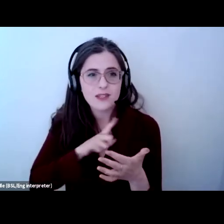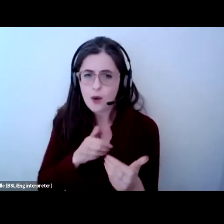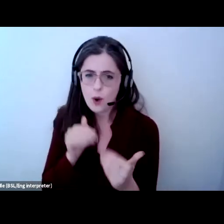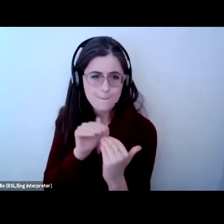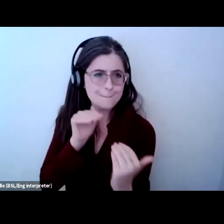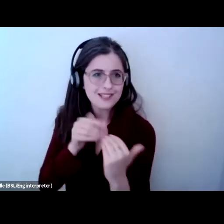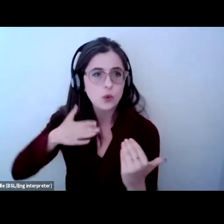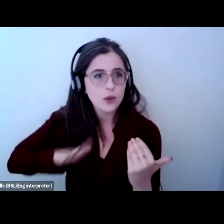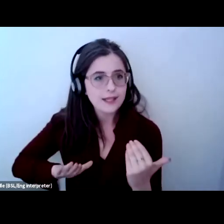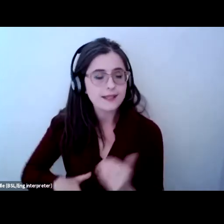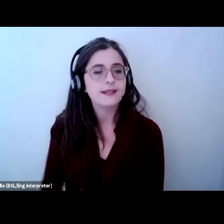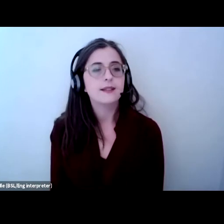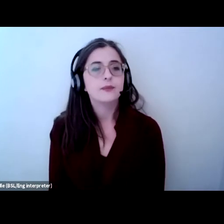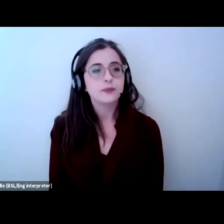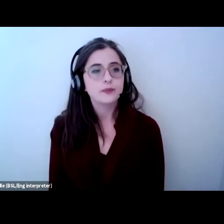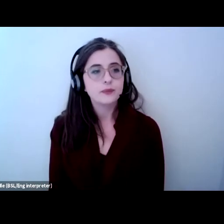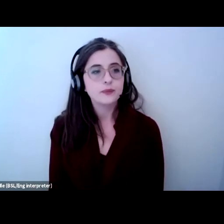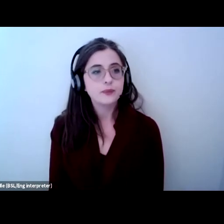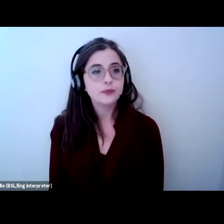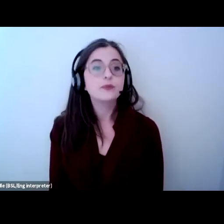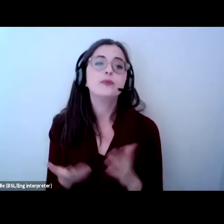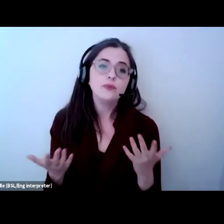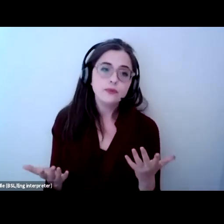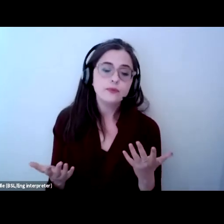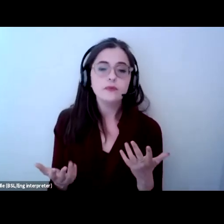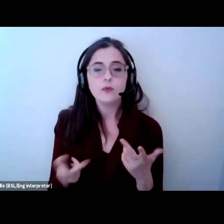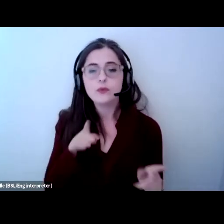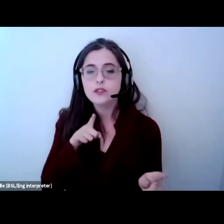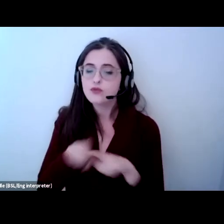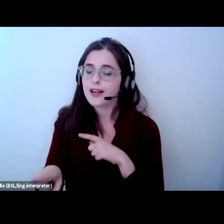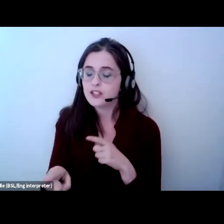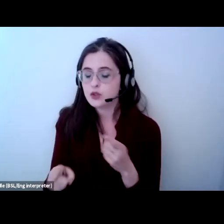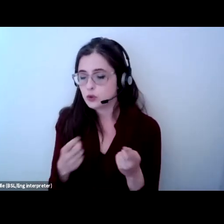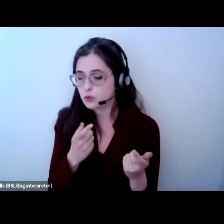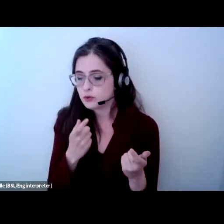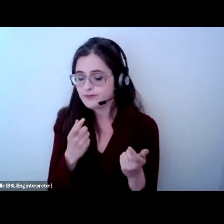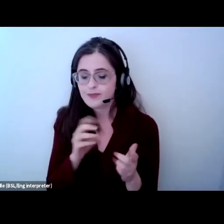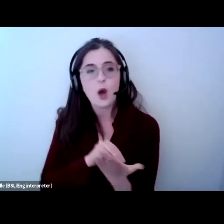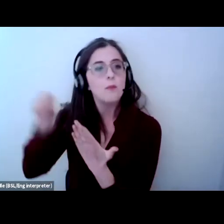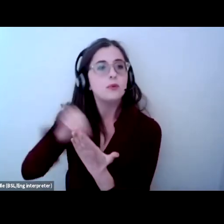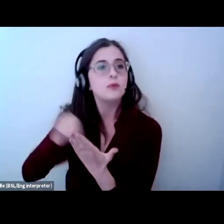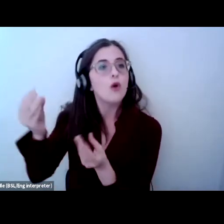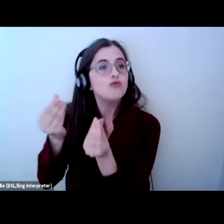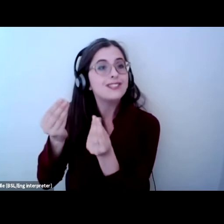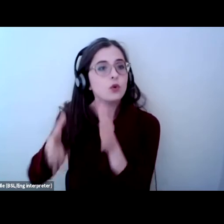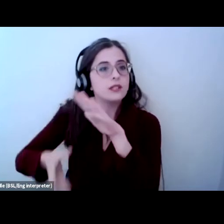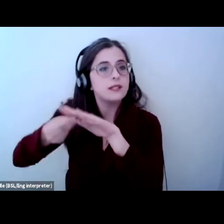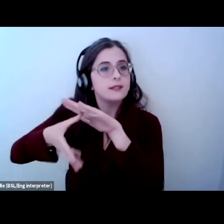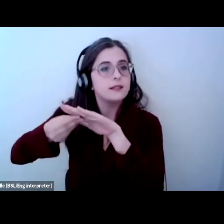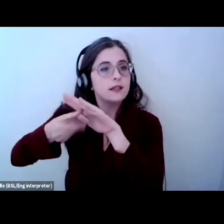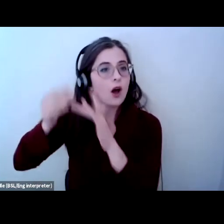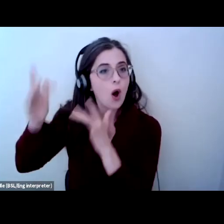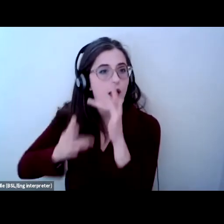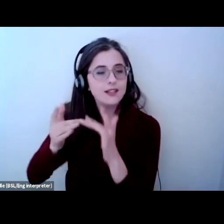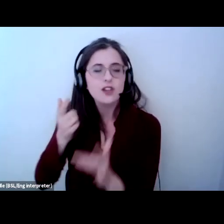needs. And then obviously we're trying to put as much resources online as possible. So visit our website. We've